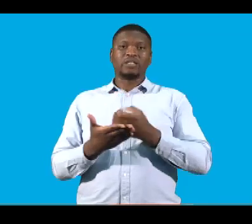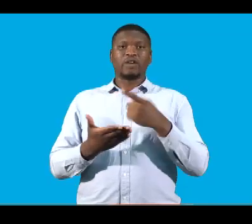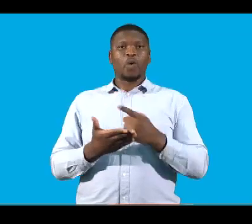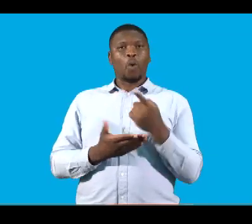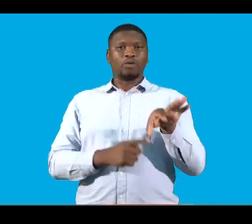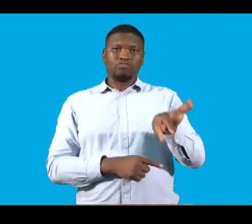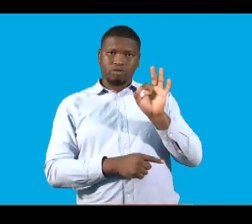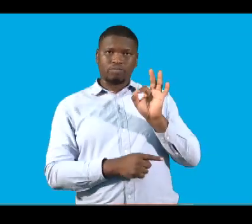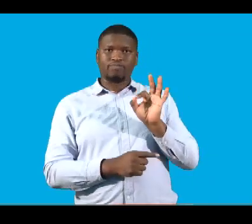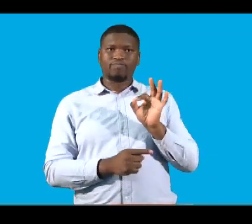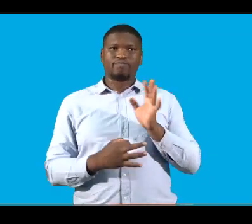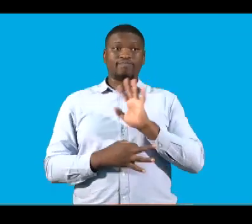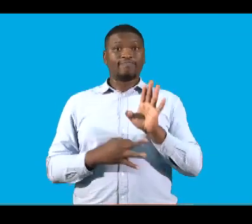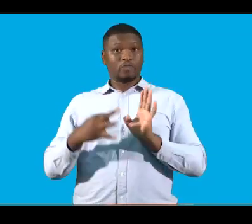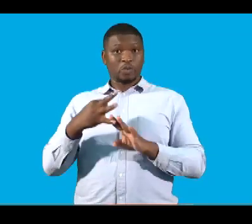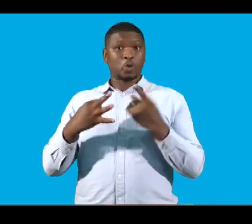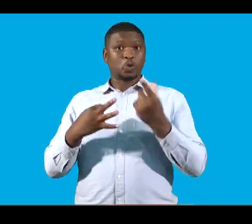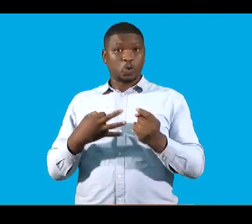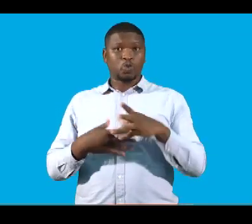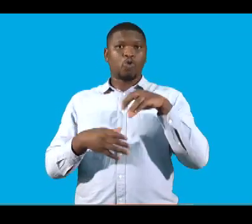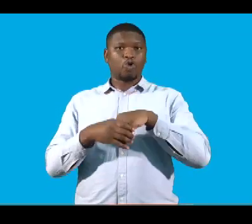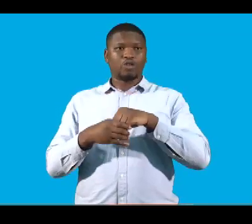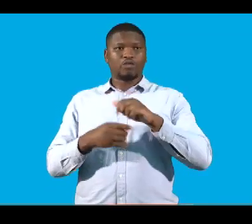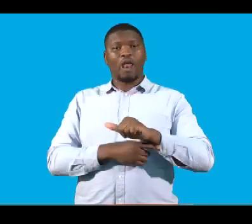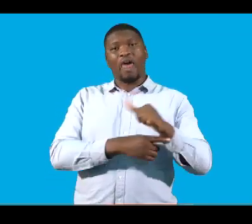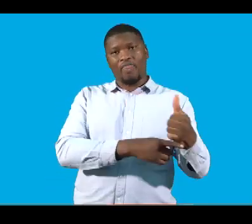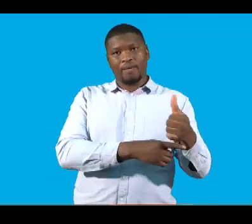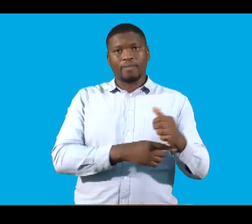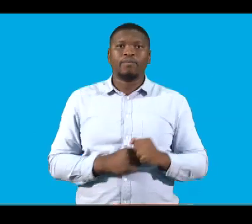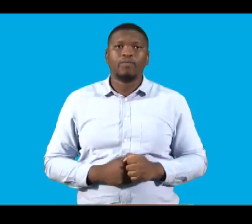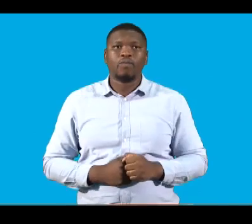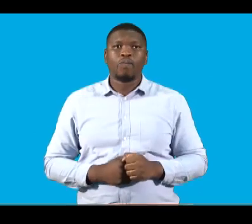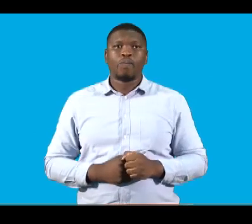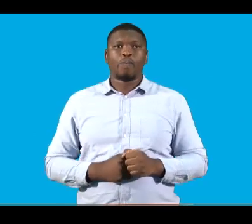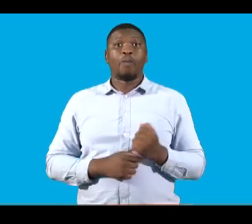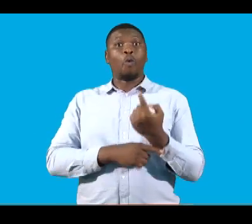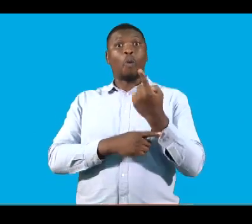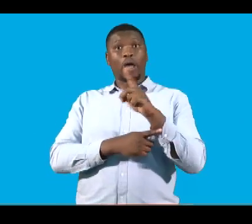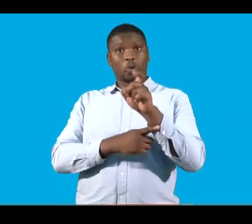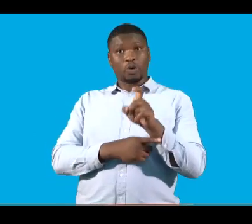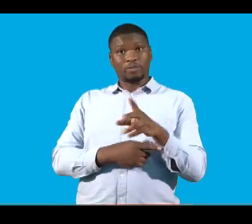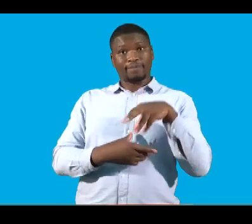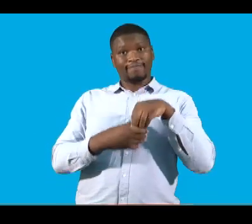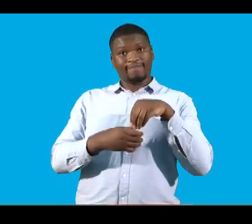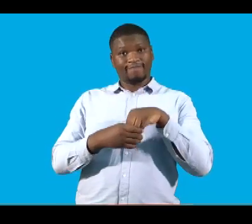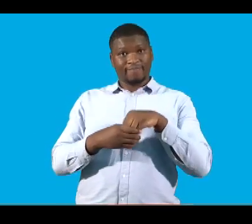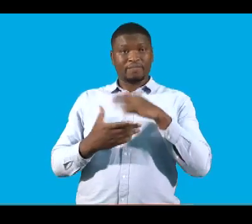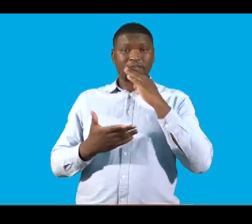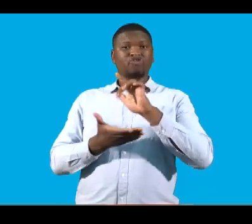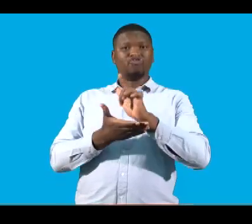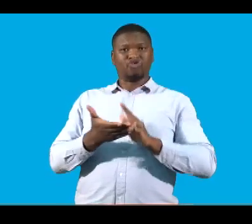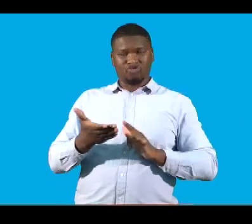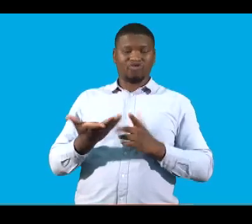essay on one genre and to do a contextual on another. One question will be